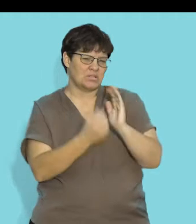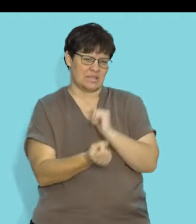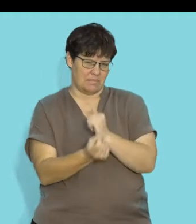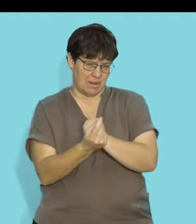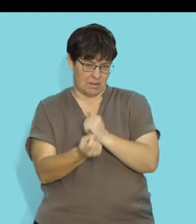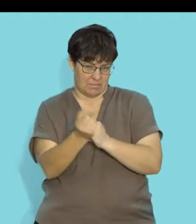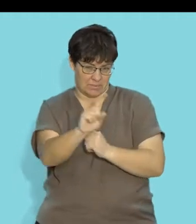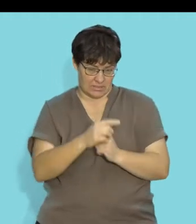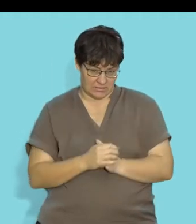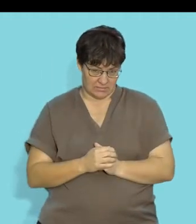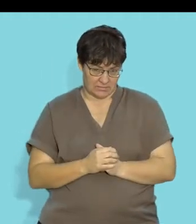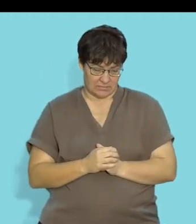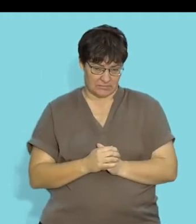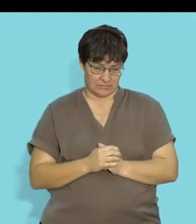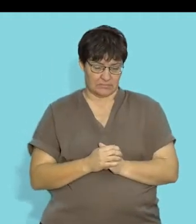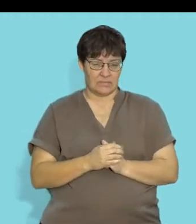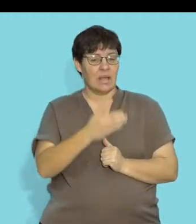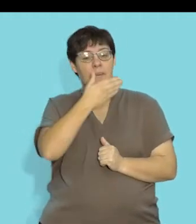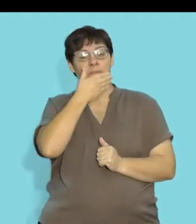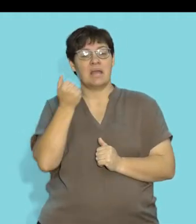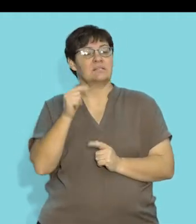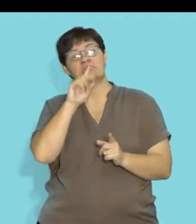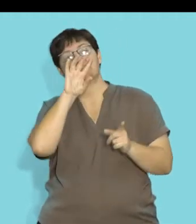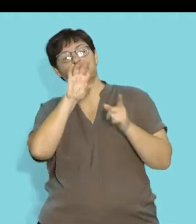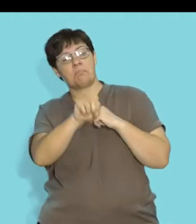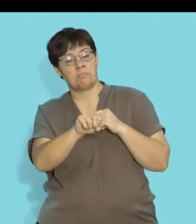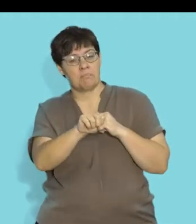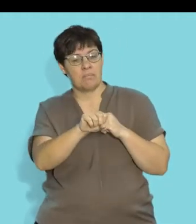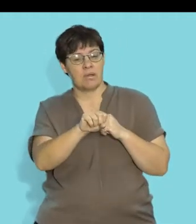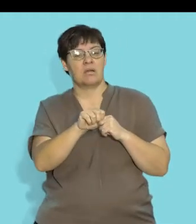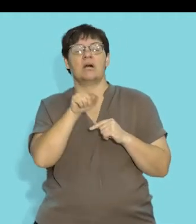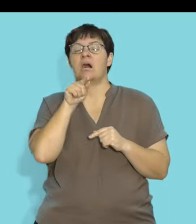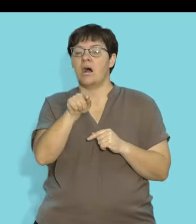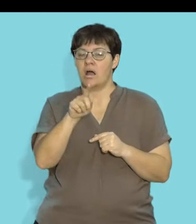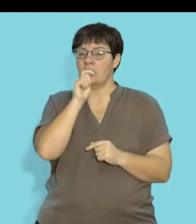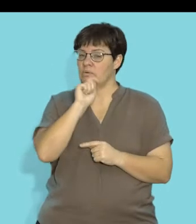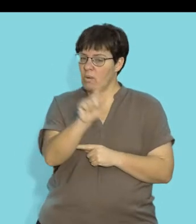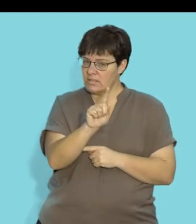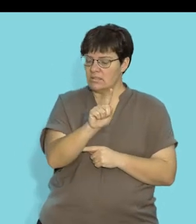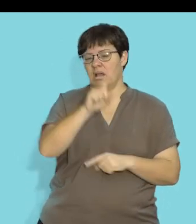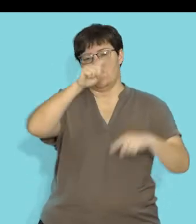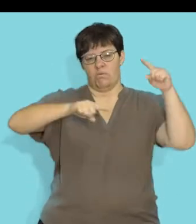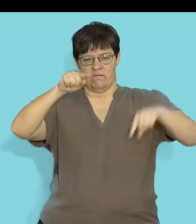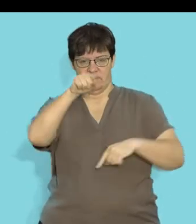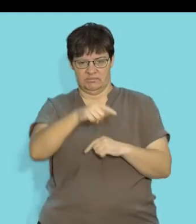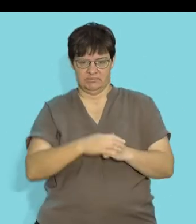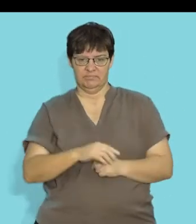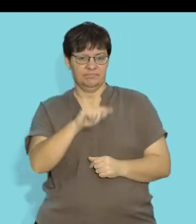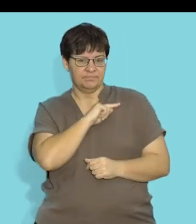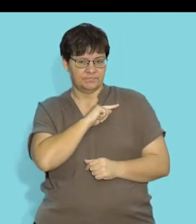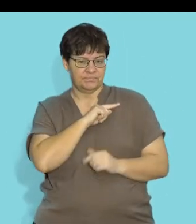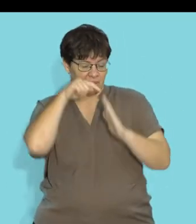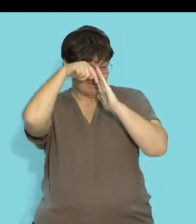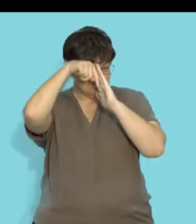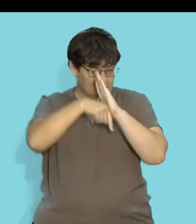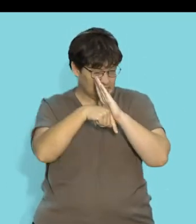So guys, the best way to remember and revise this section is using a graph like this, because this is a comprehensive graph